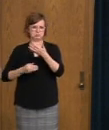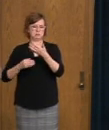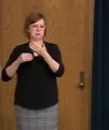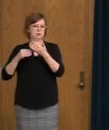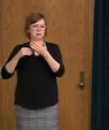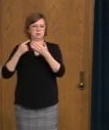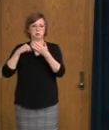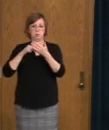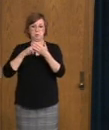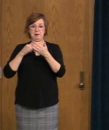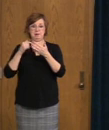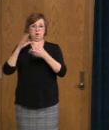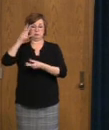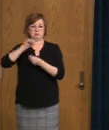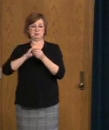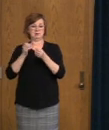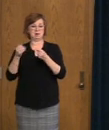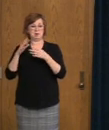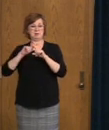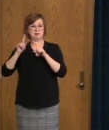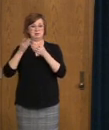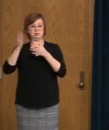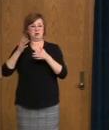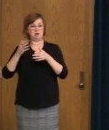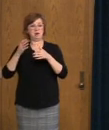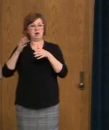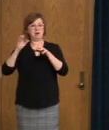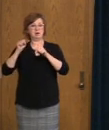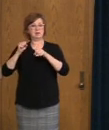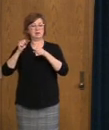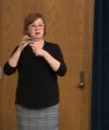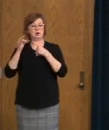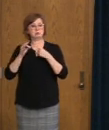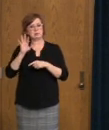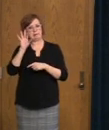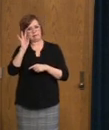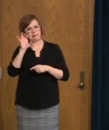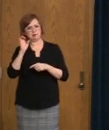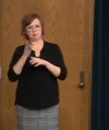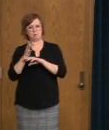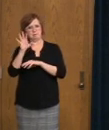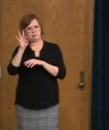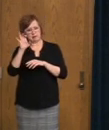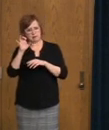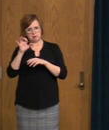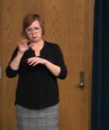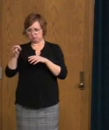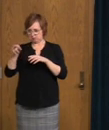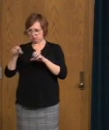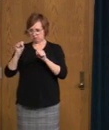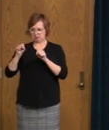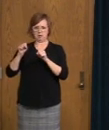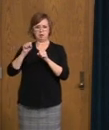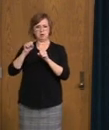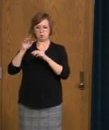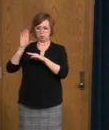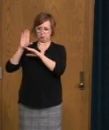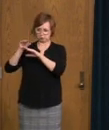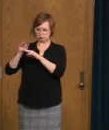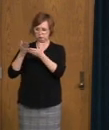identified over 900 services across the province that we are considering for potential slowdown as part of our overall